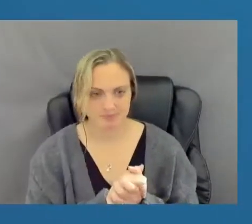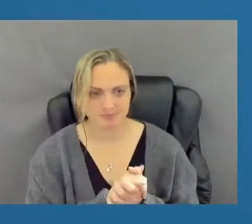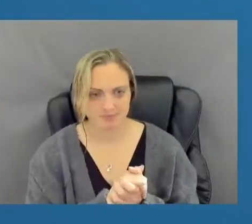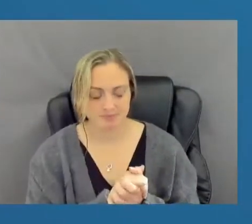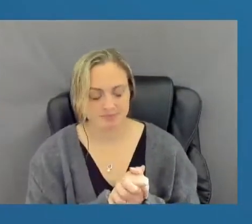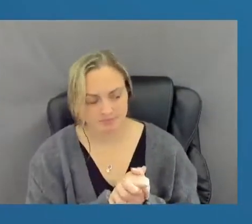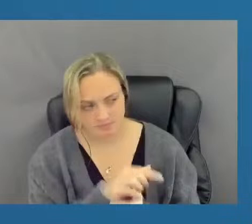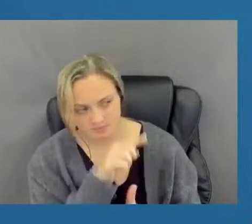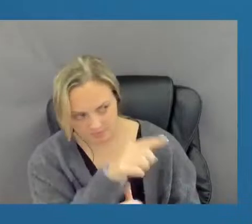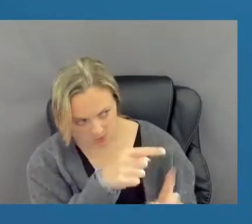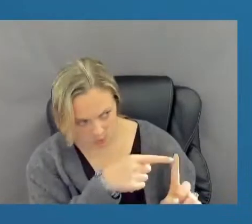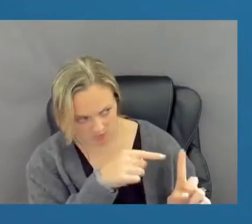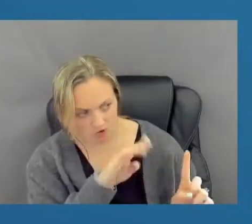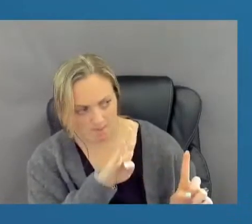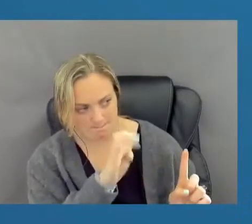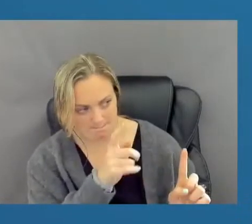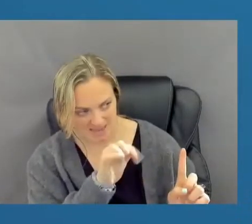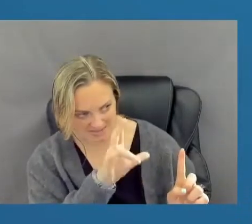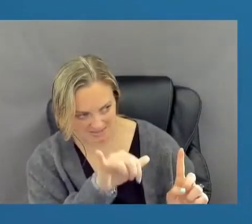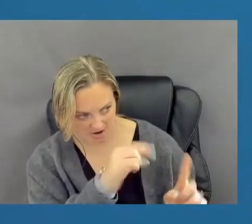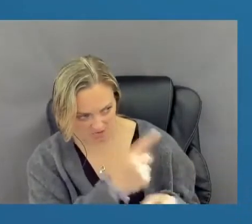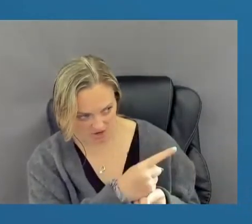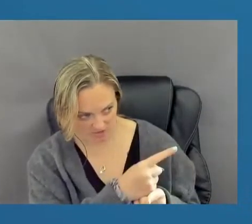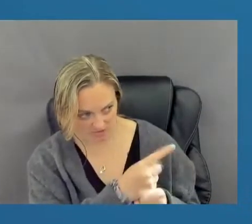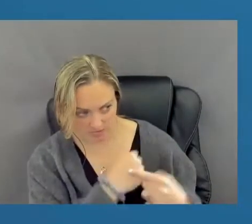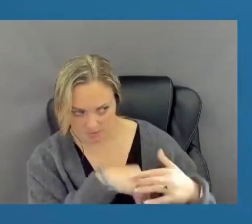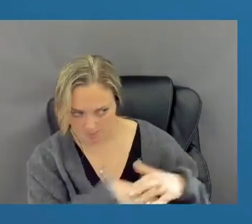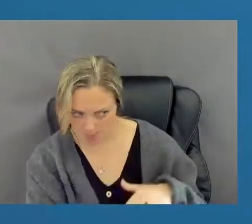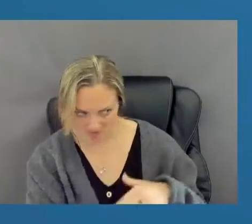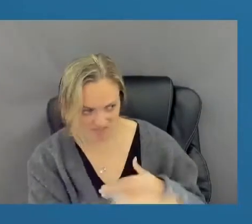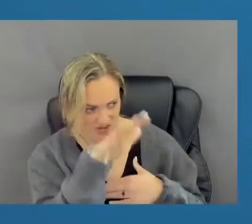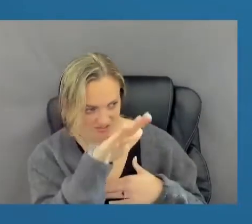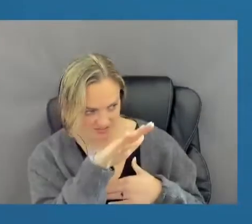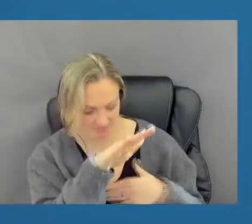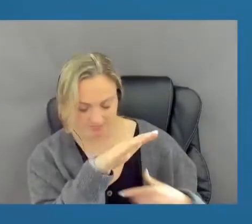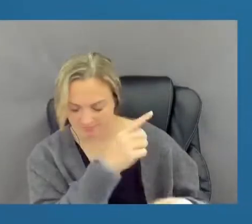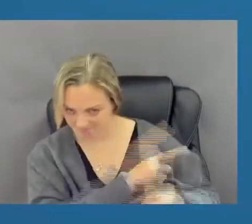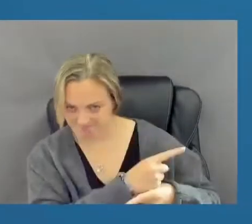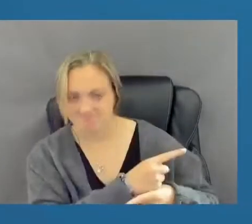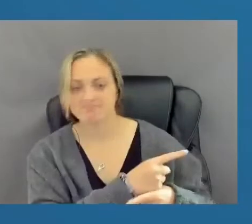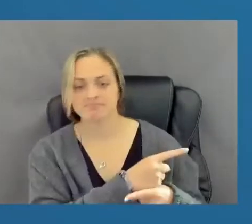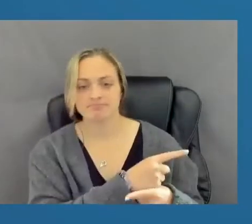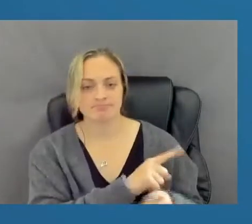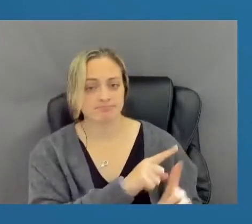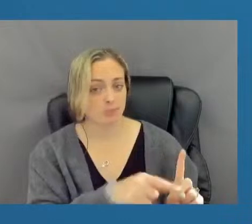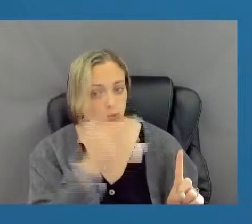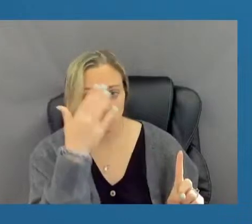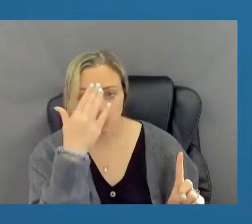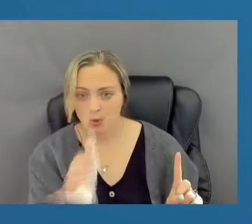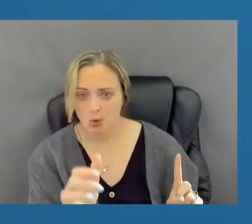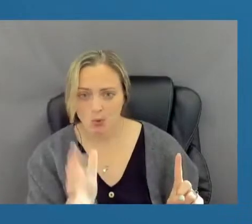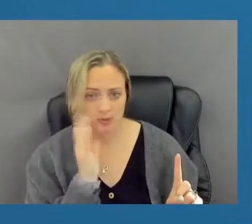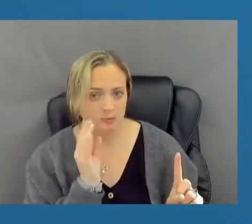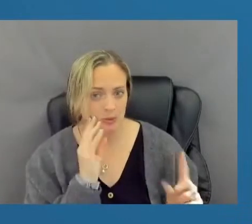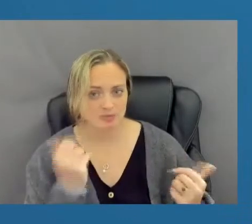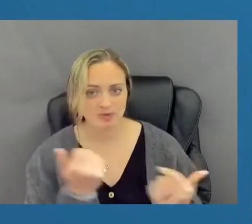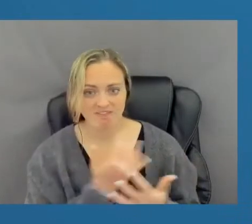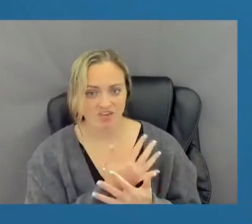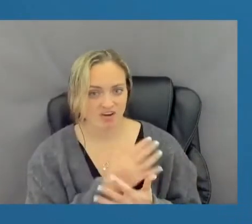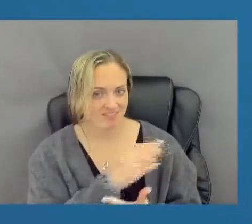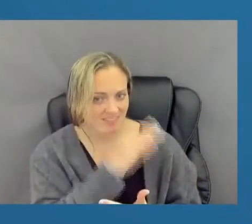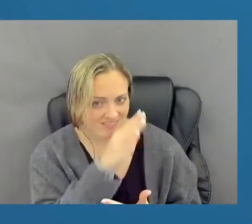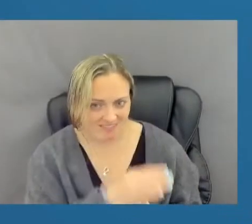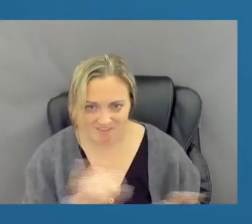You're from Bed-Stuy, born and raised. You don't know what it's like to be afraid. You've never been